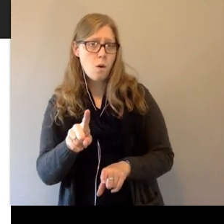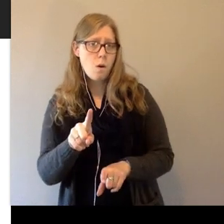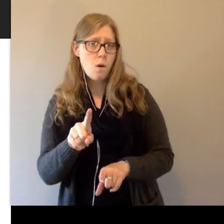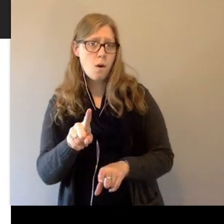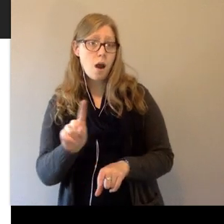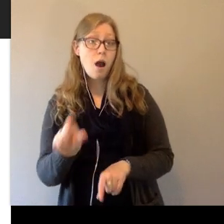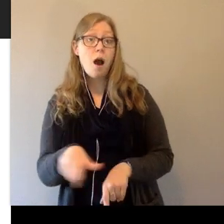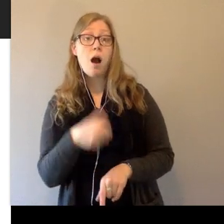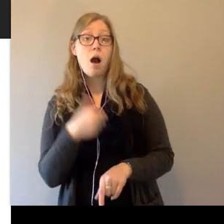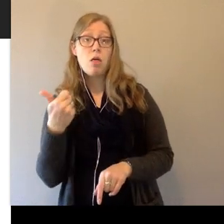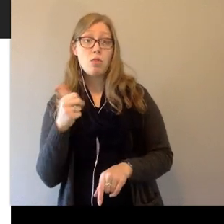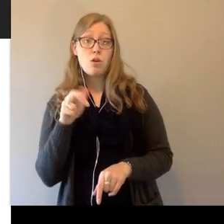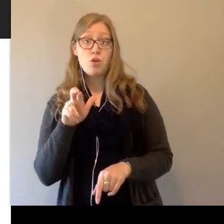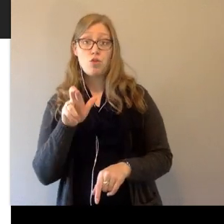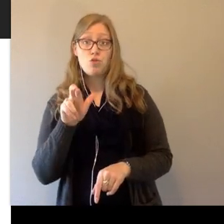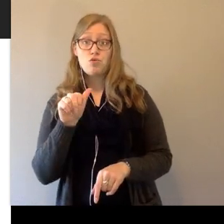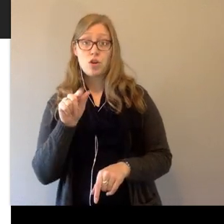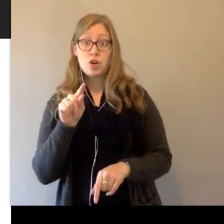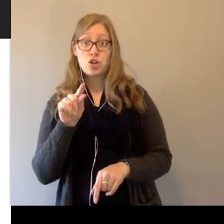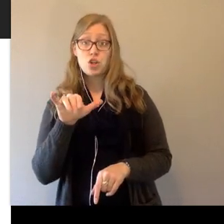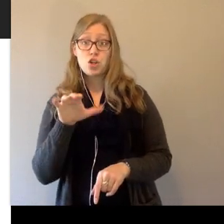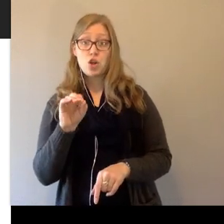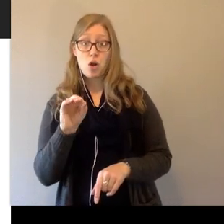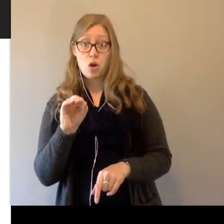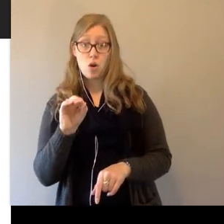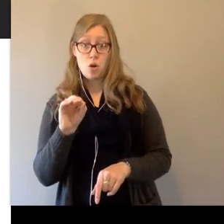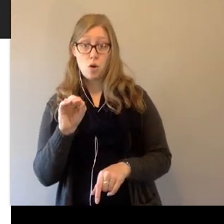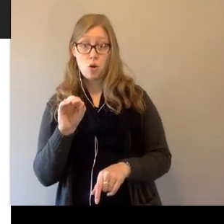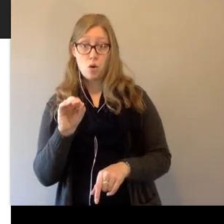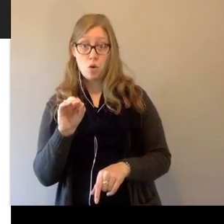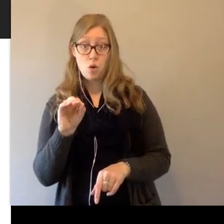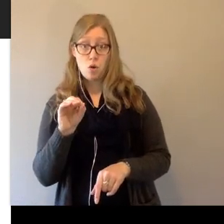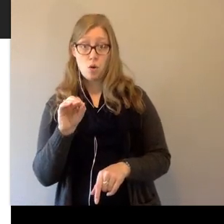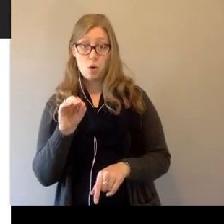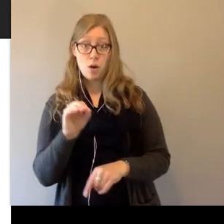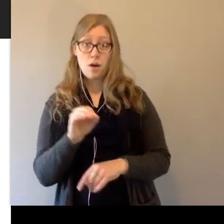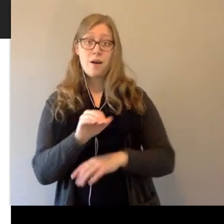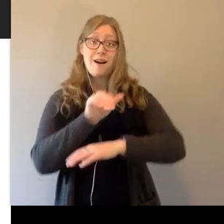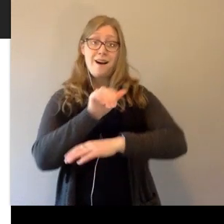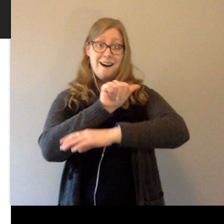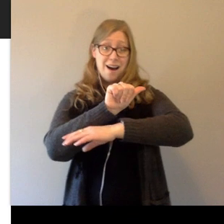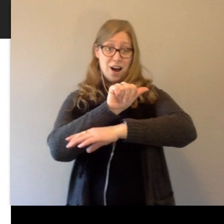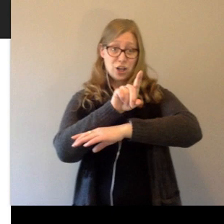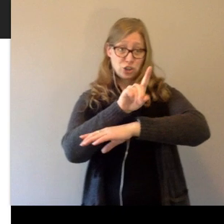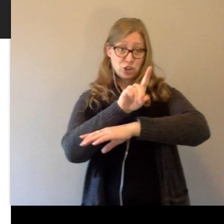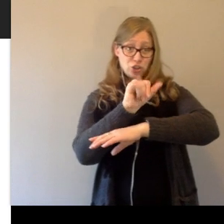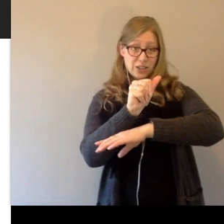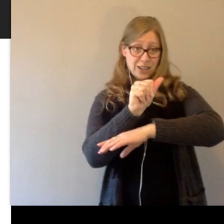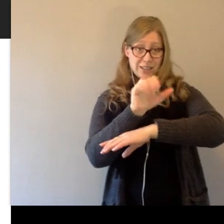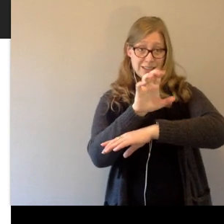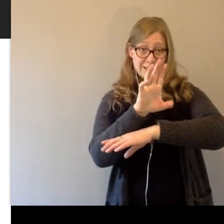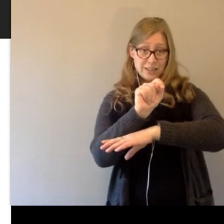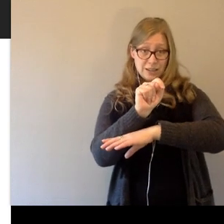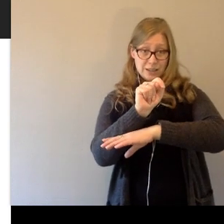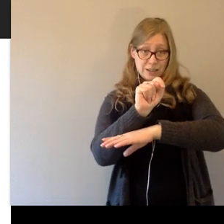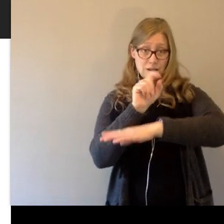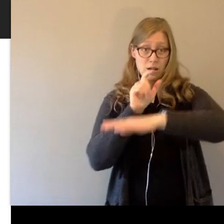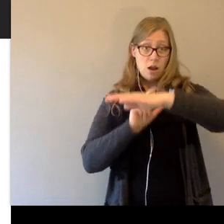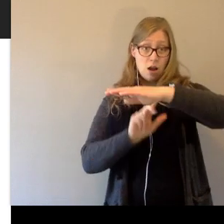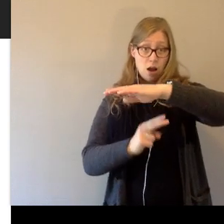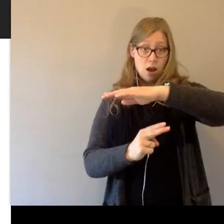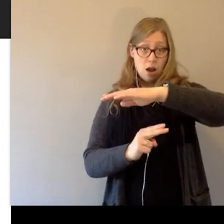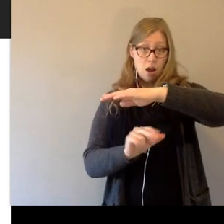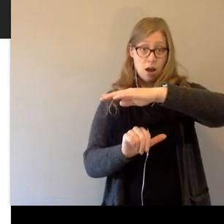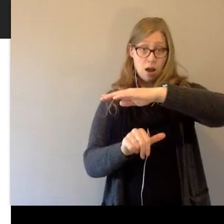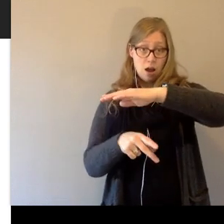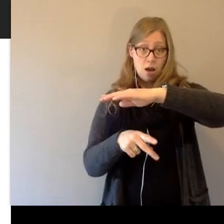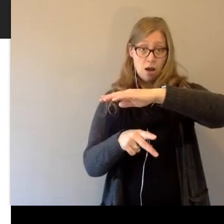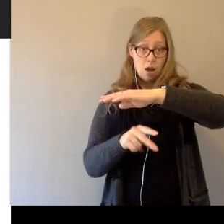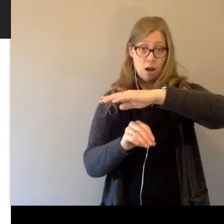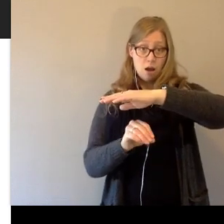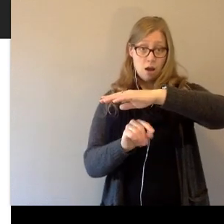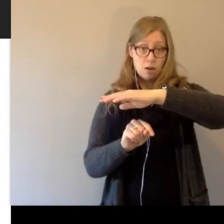other ratio, adjacent over hypotenuse, so that's going to be x over 7. I look up in the